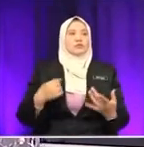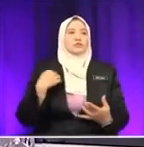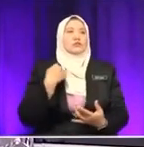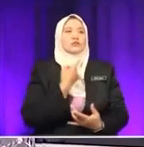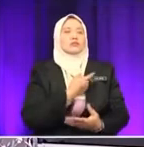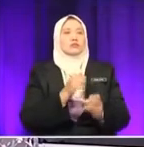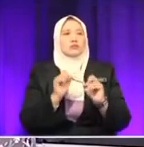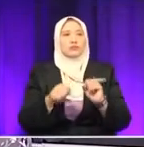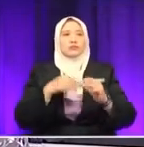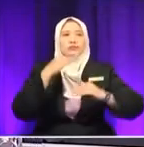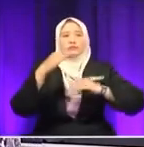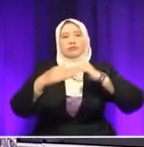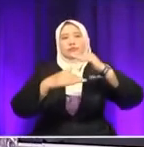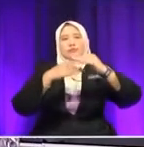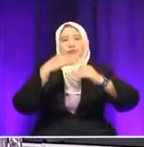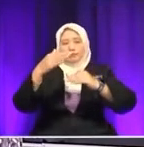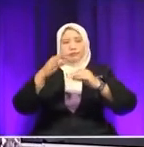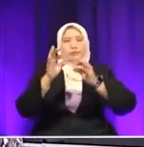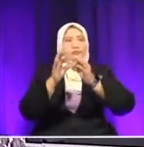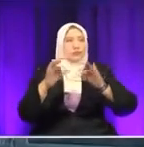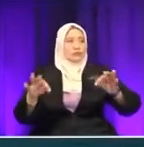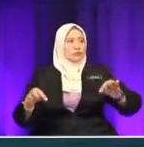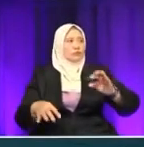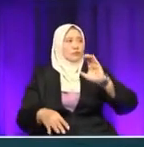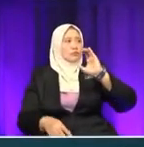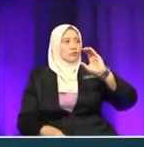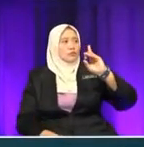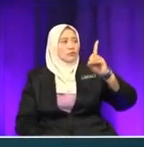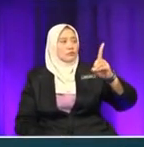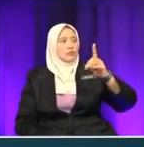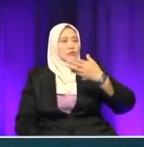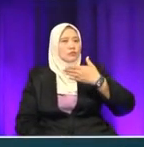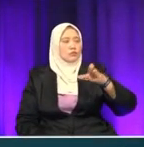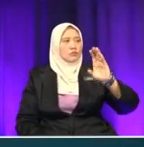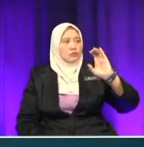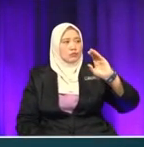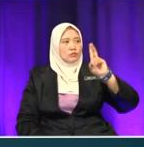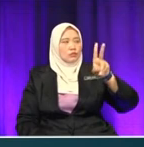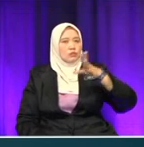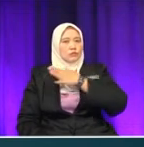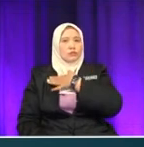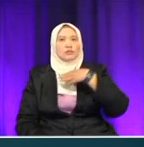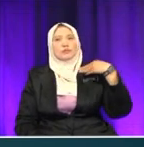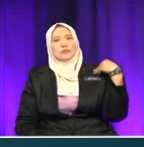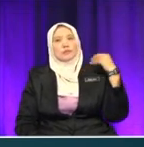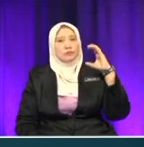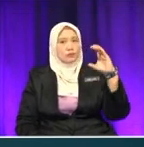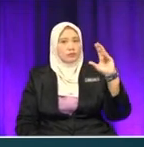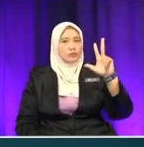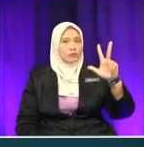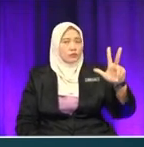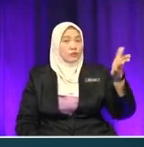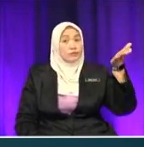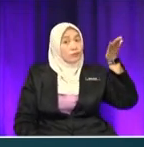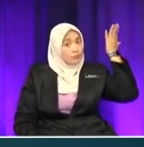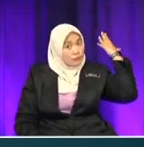probably construct a sentence? Mm-hmm. So this is your C1, that is your C2, and C3. So what happens next if you construct your